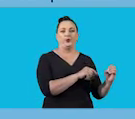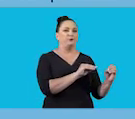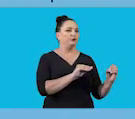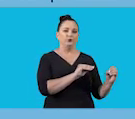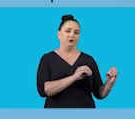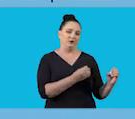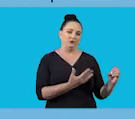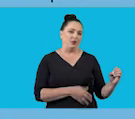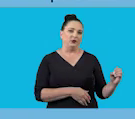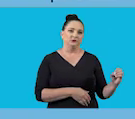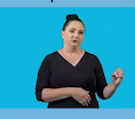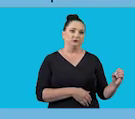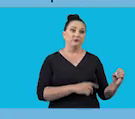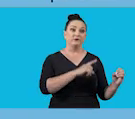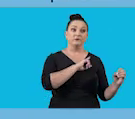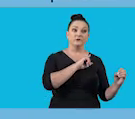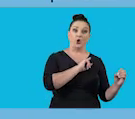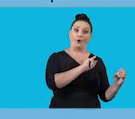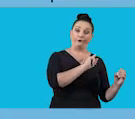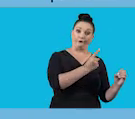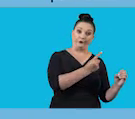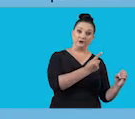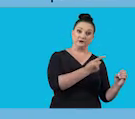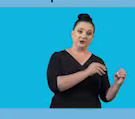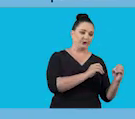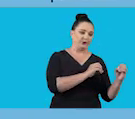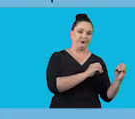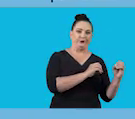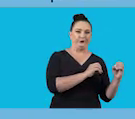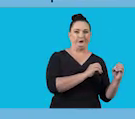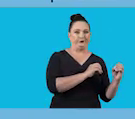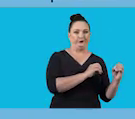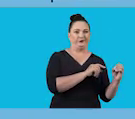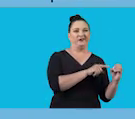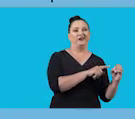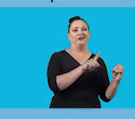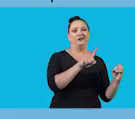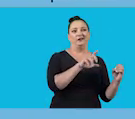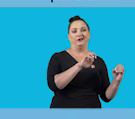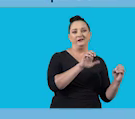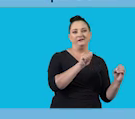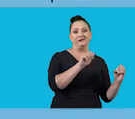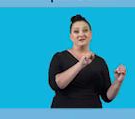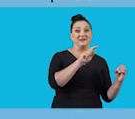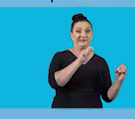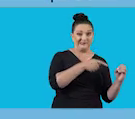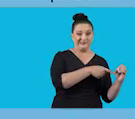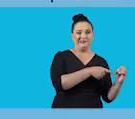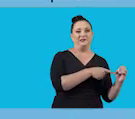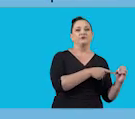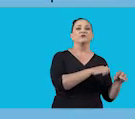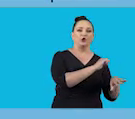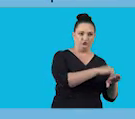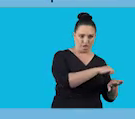not moving. So therefore, their movement is the least. So therefore, this is going to be a